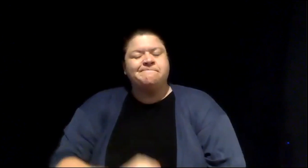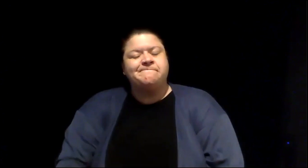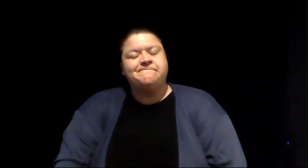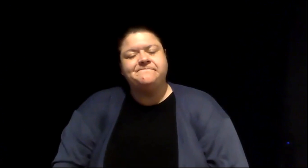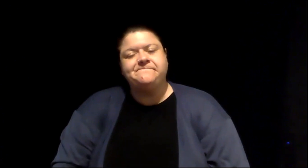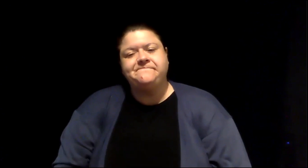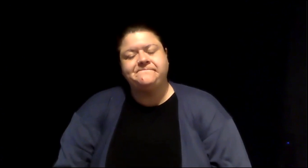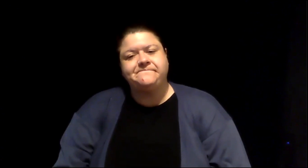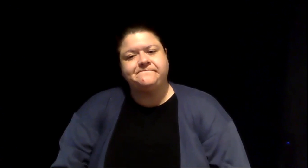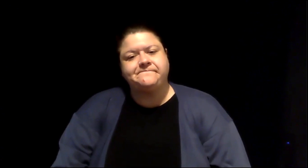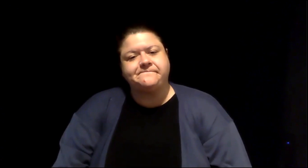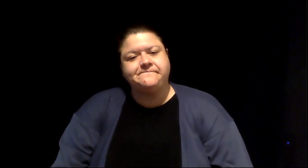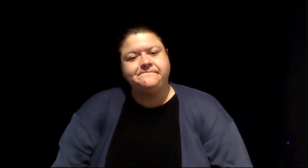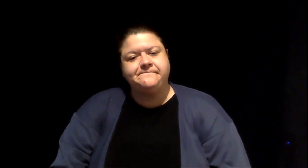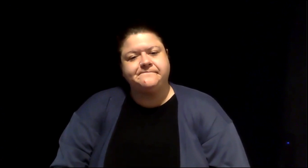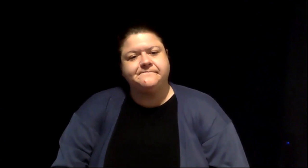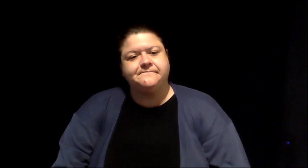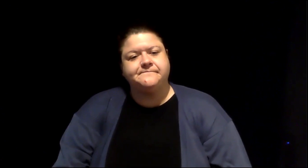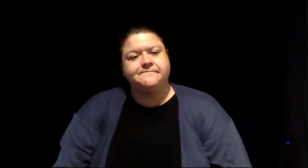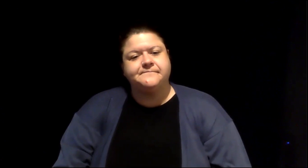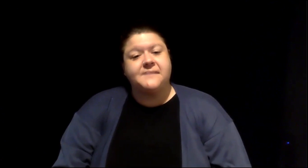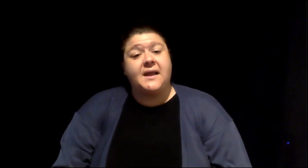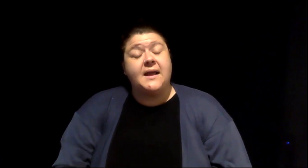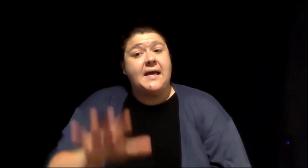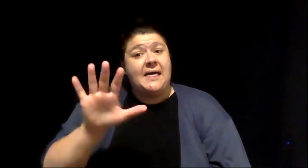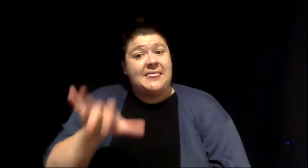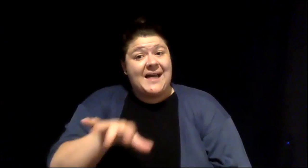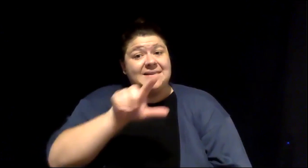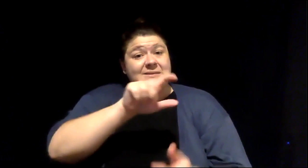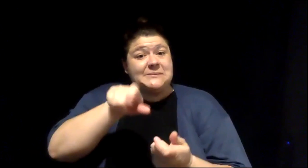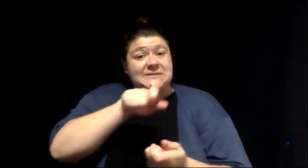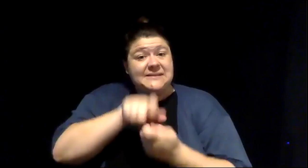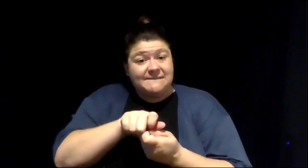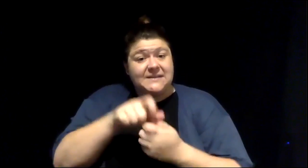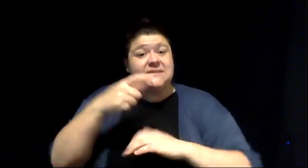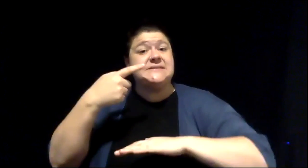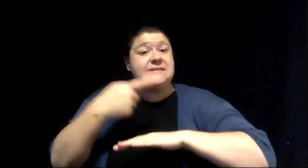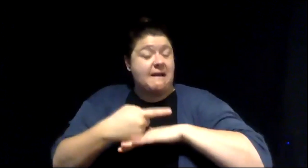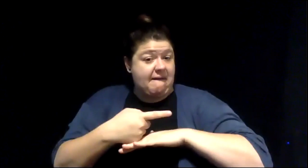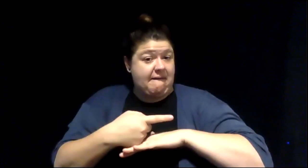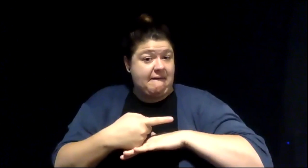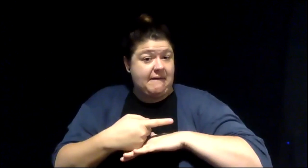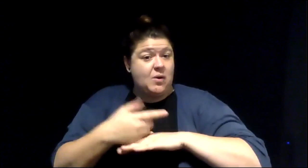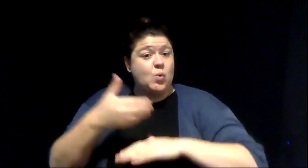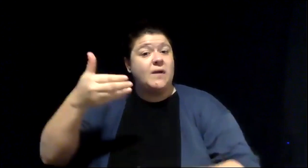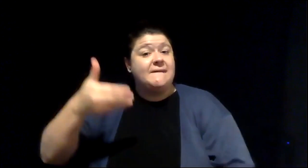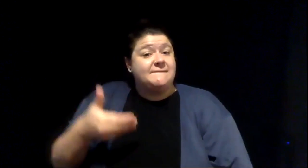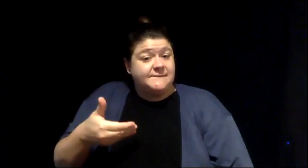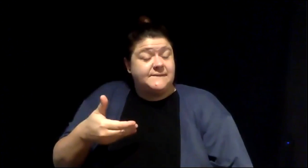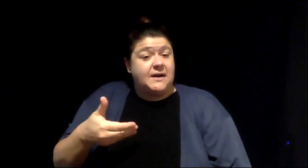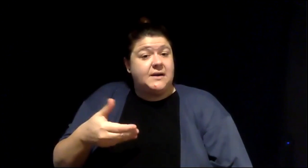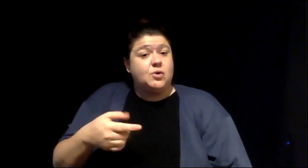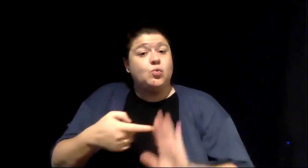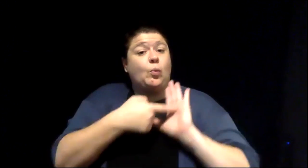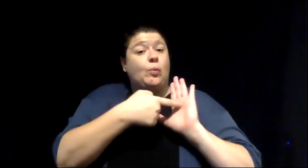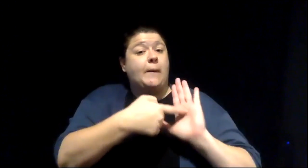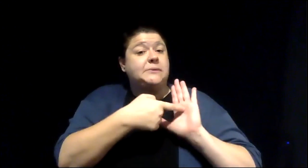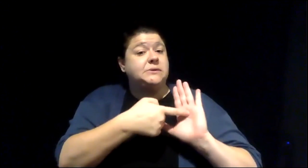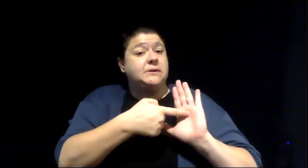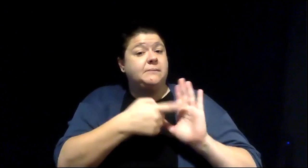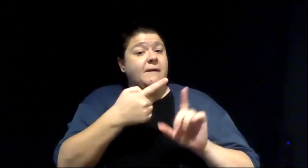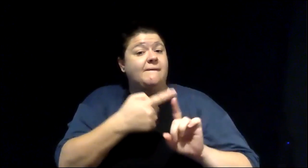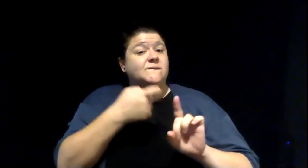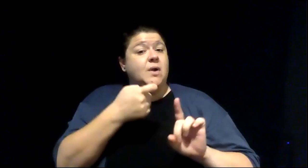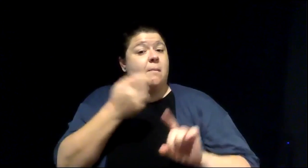Another thing that on that particular day, we are inviting representatives from a couple